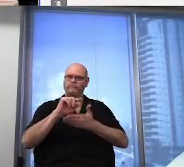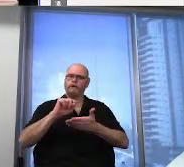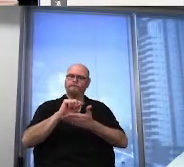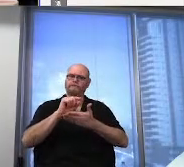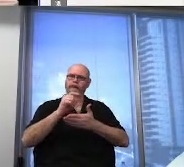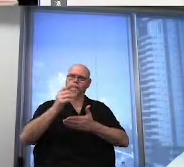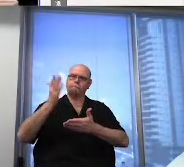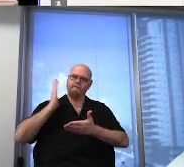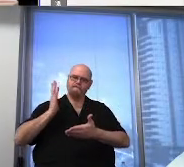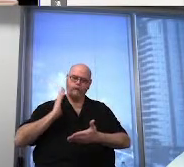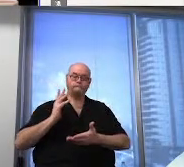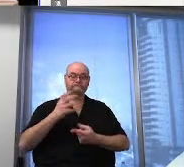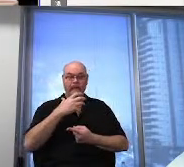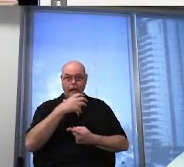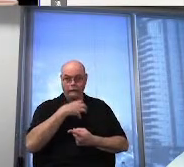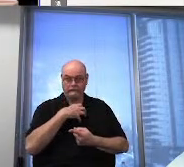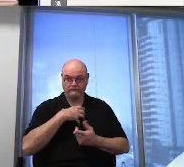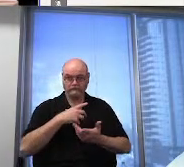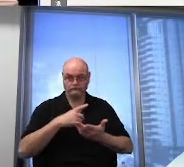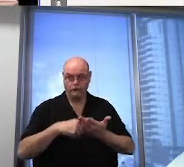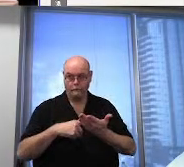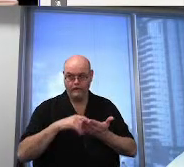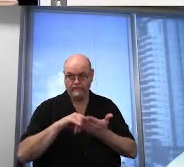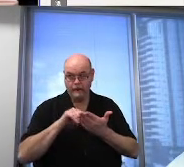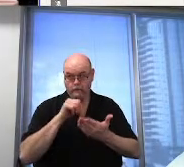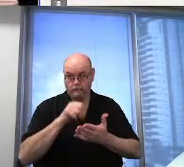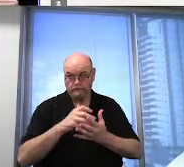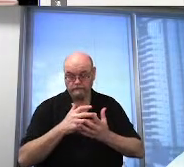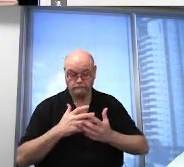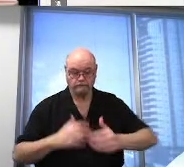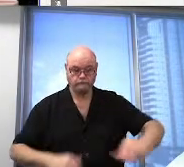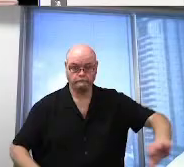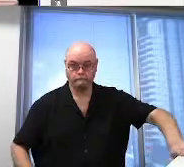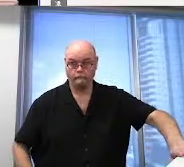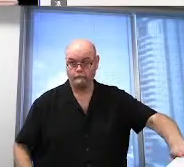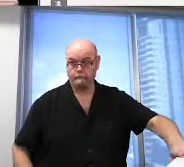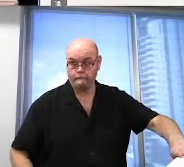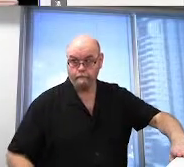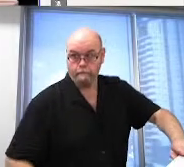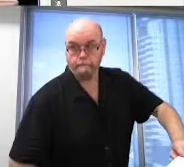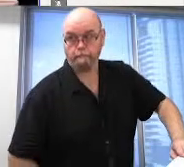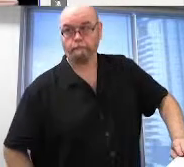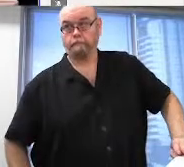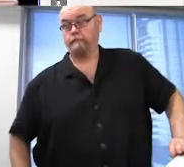those previous years. Objection to the argumentative part that it was not much.